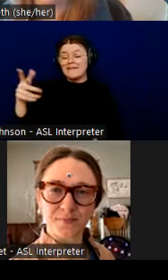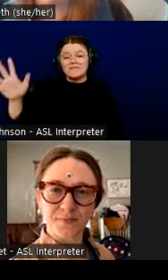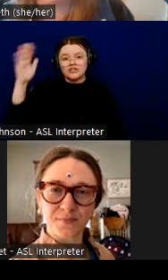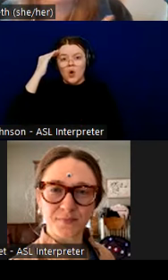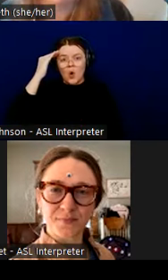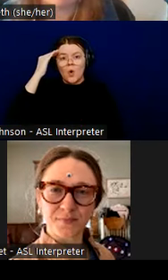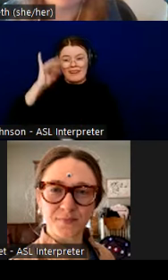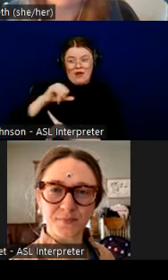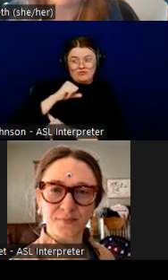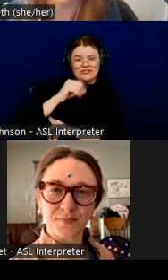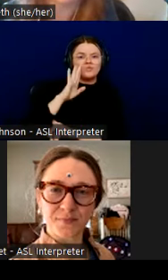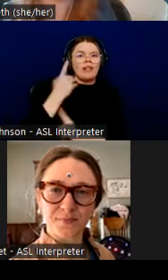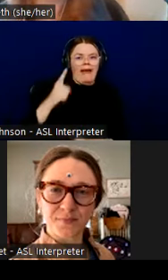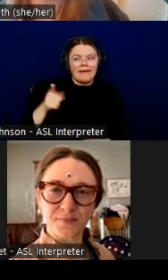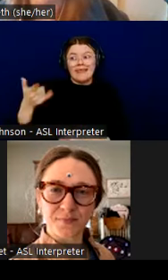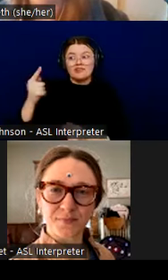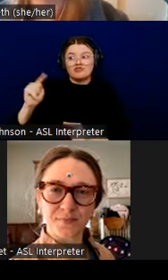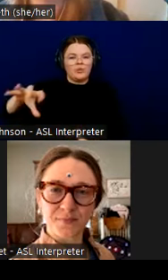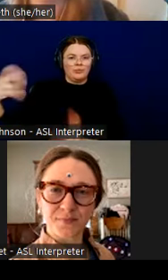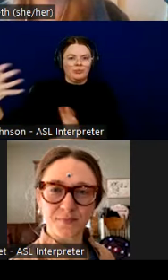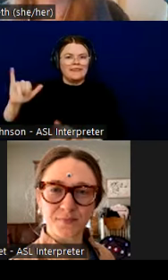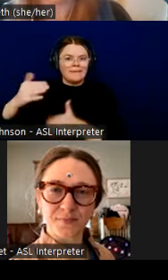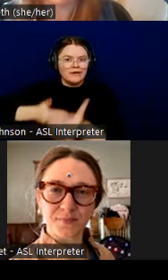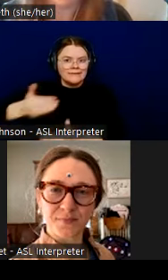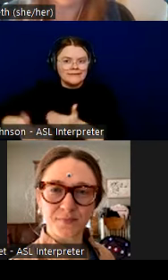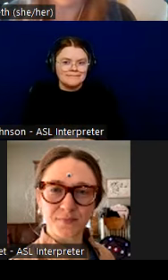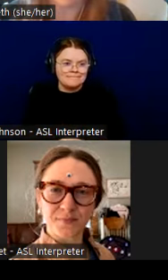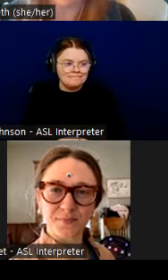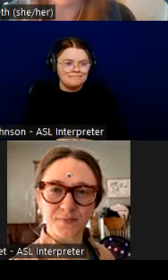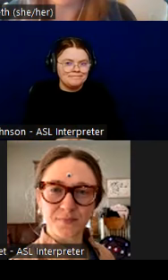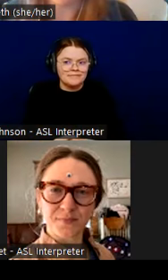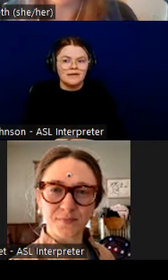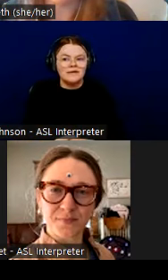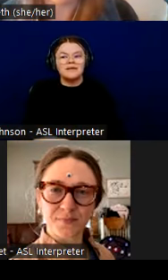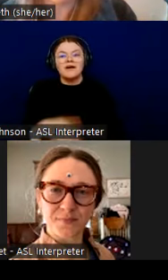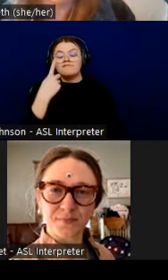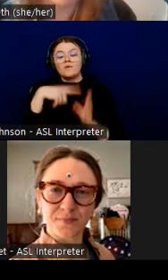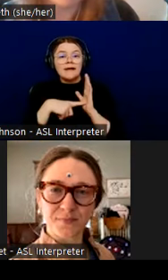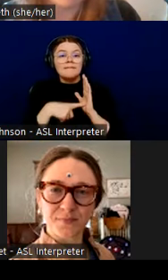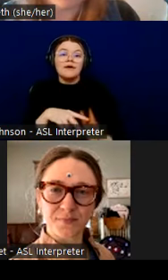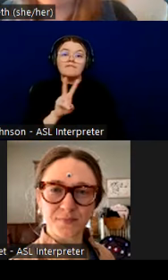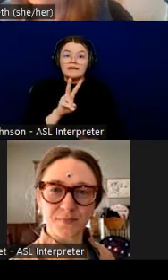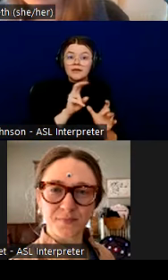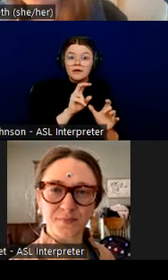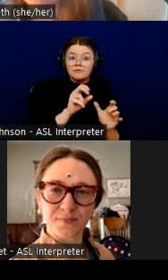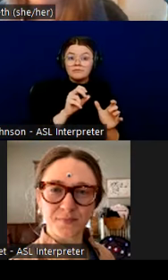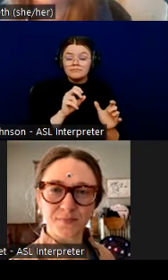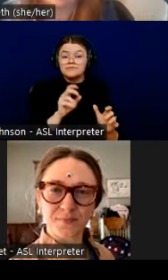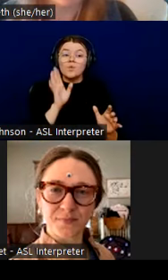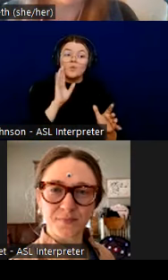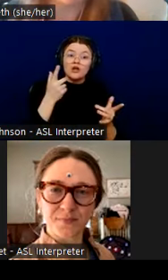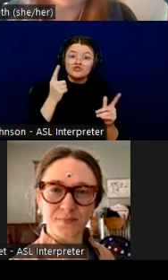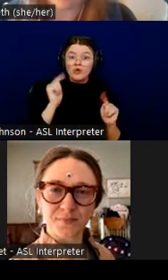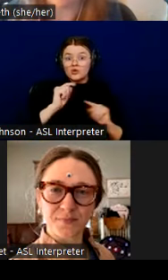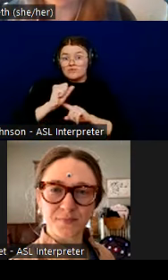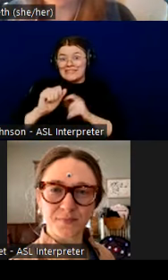Some survivors will resist abuse by just leaving the house, and so abusers will take their shoes, take their money, take their